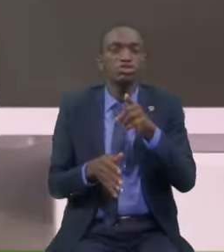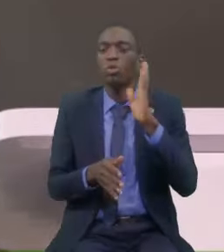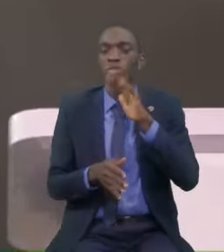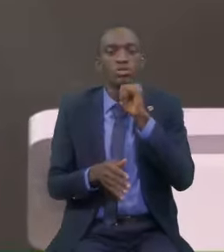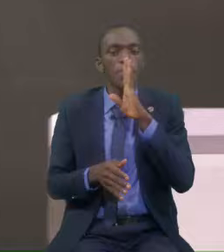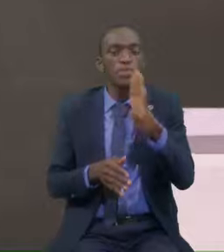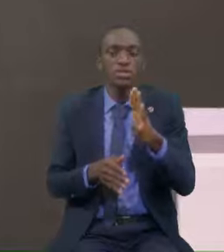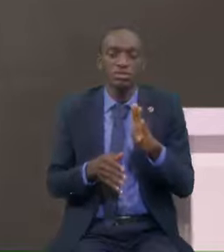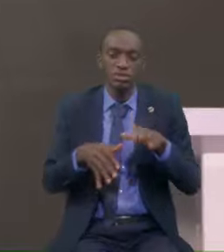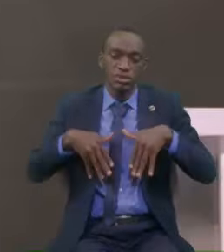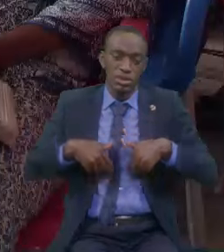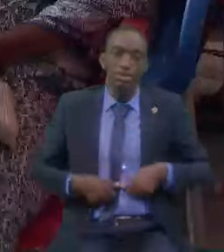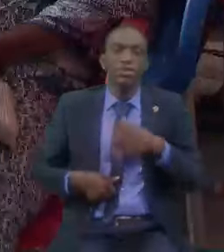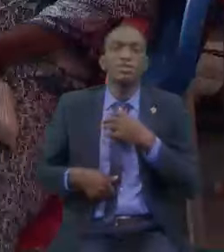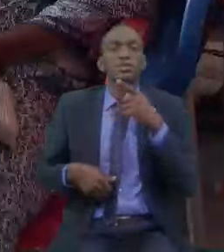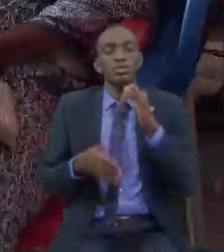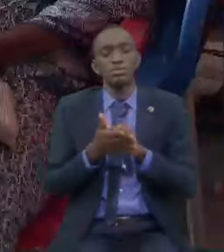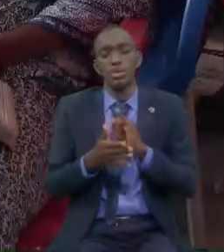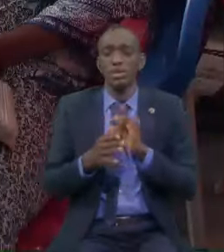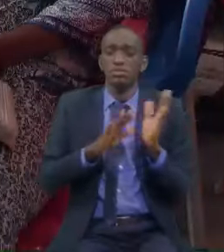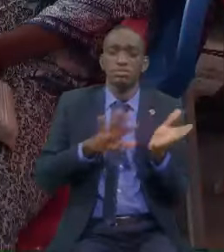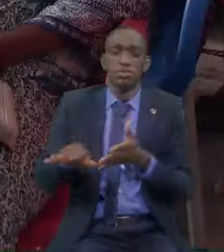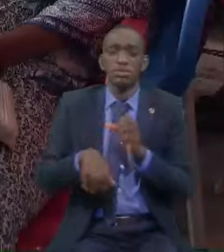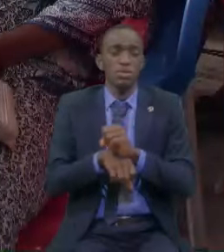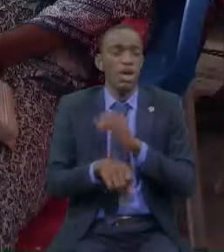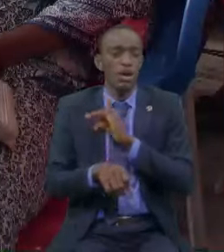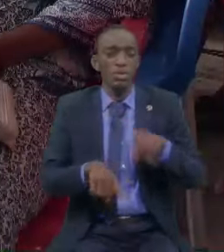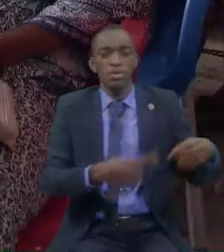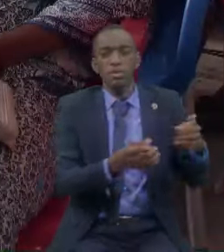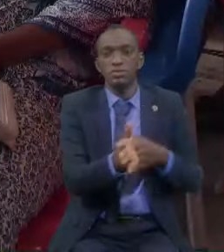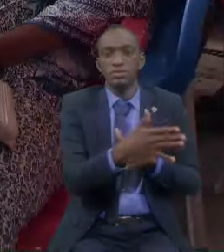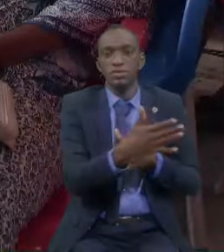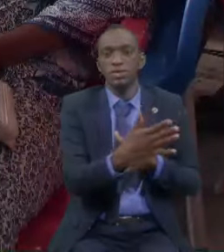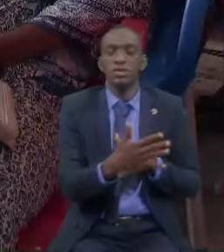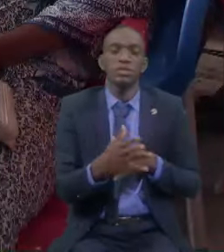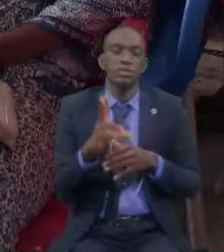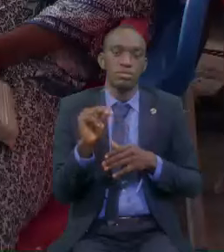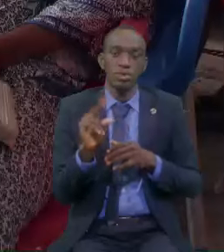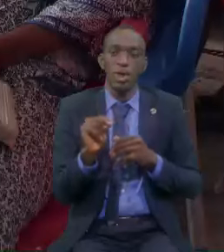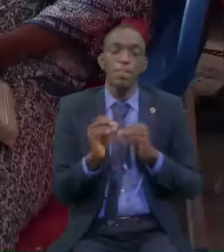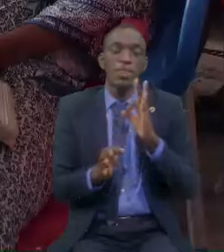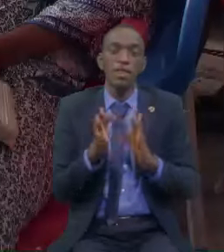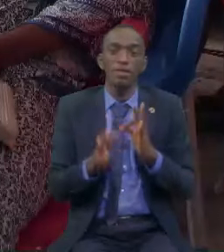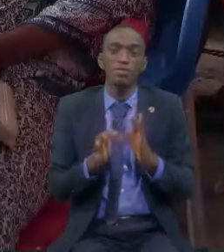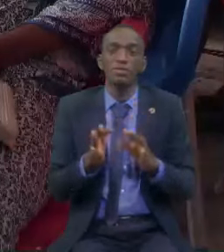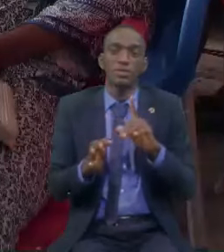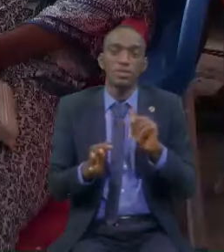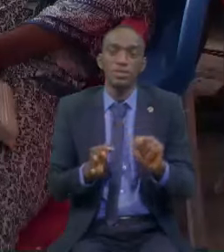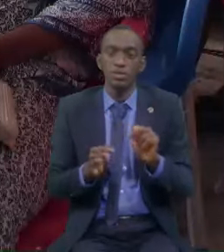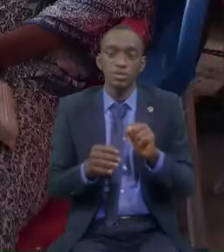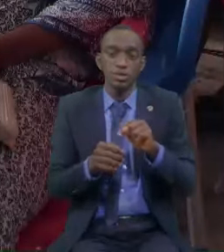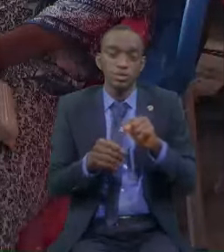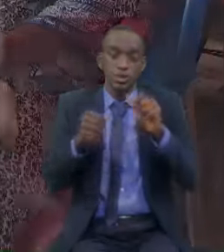go a fishing. If the abiding spirit comes back again, you will not pull